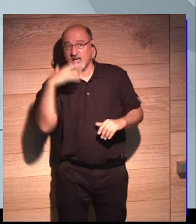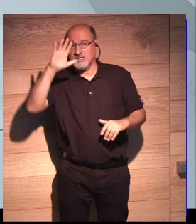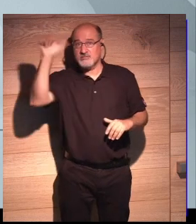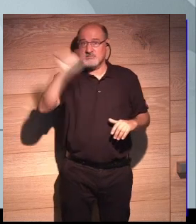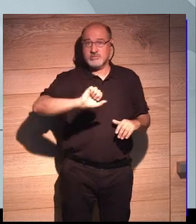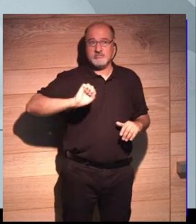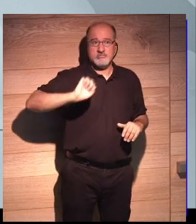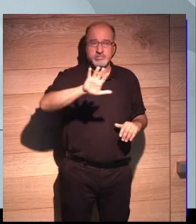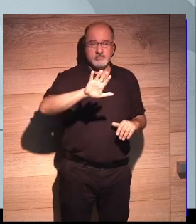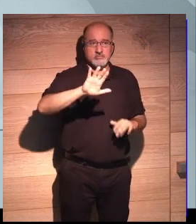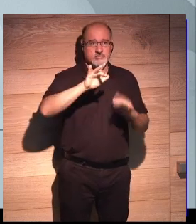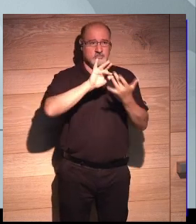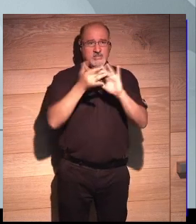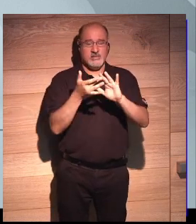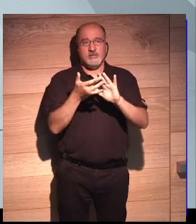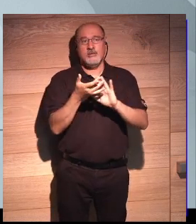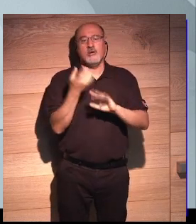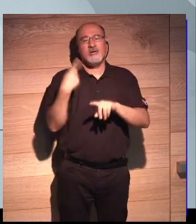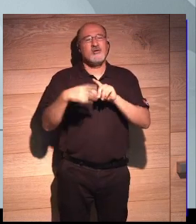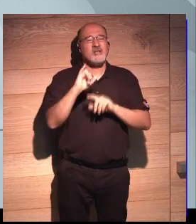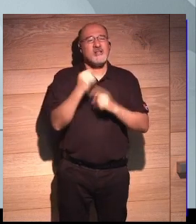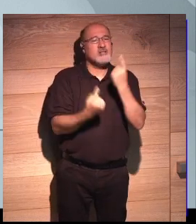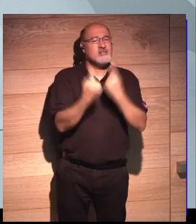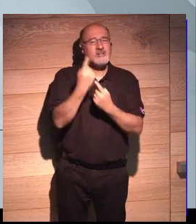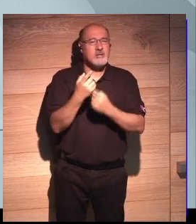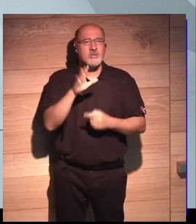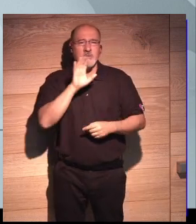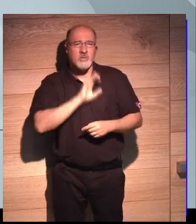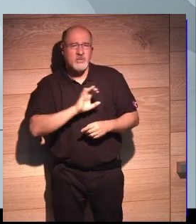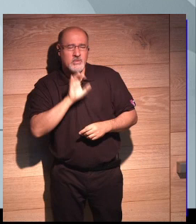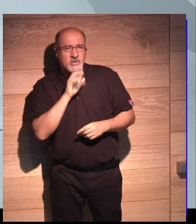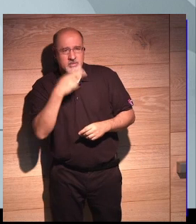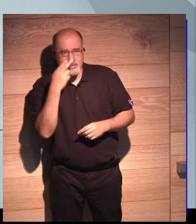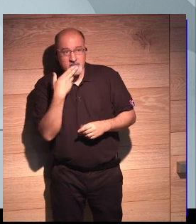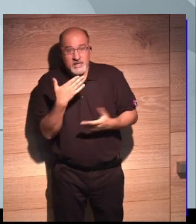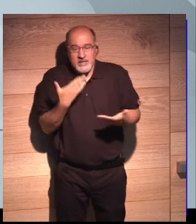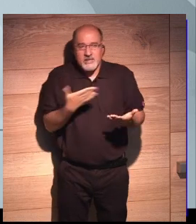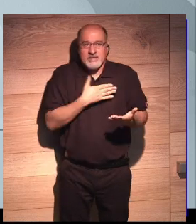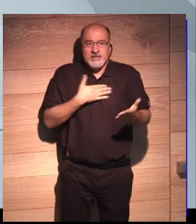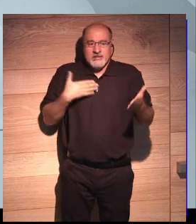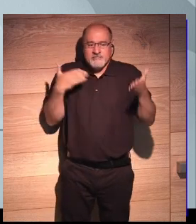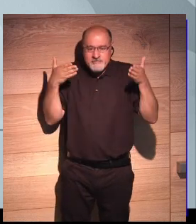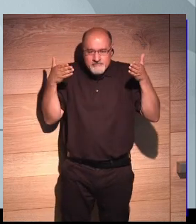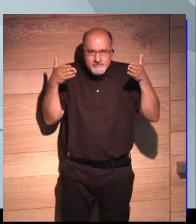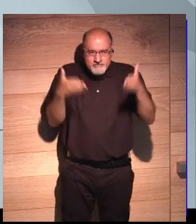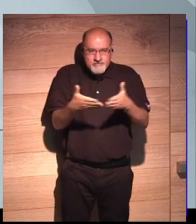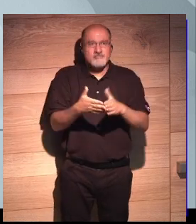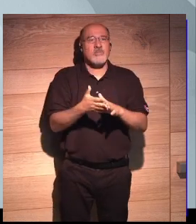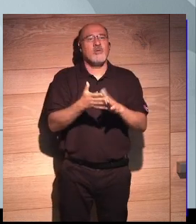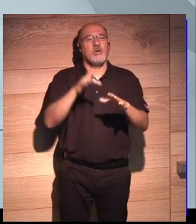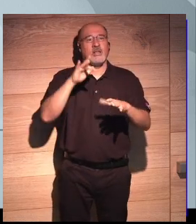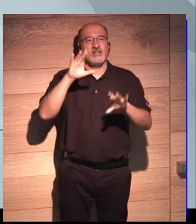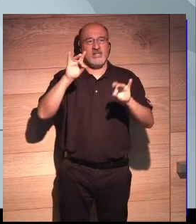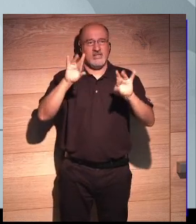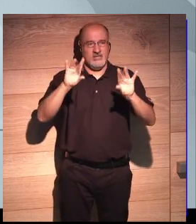to be had there, but we want to bring props into the environment. We want tactility, physical interfaces. We want to